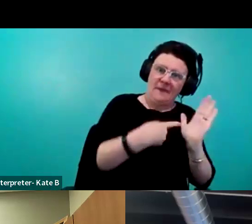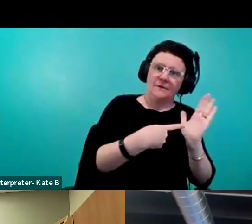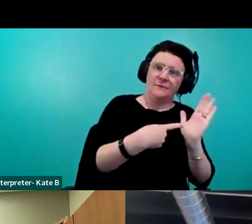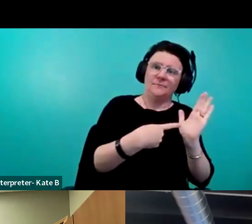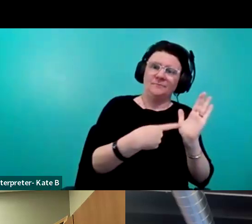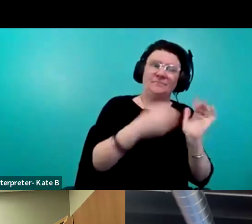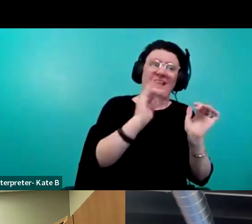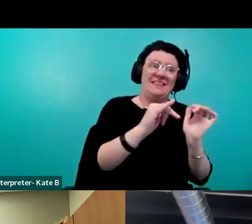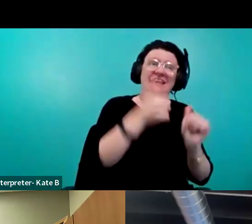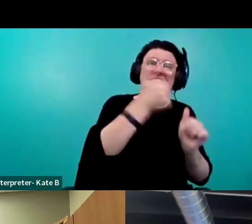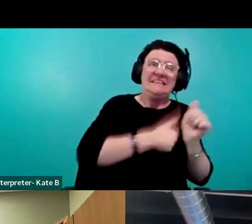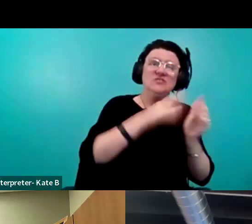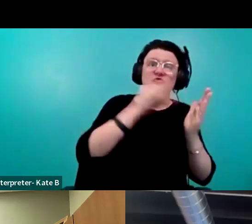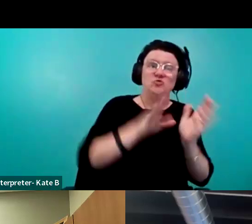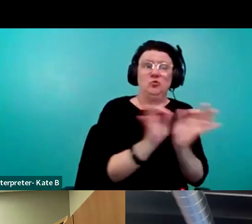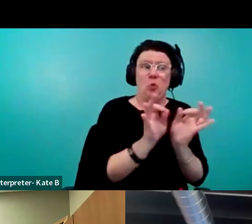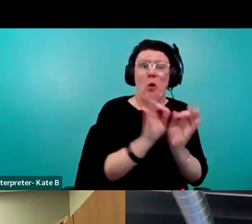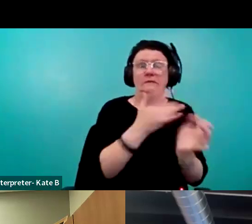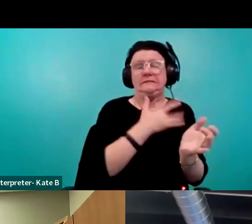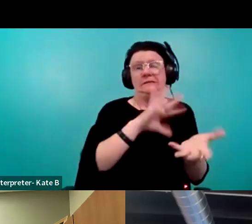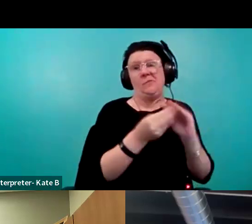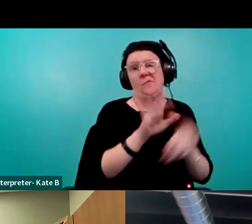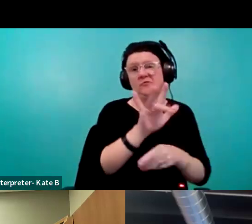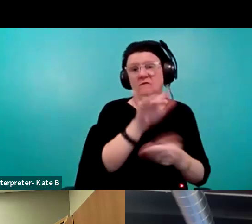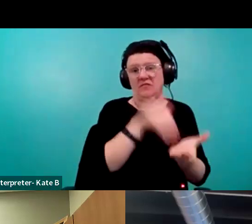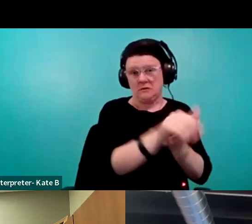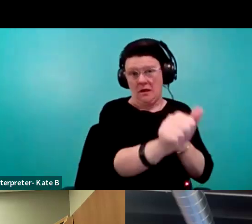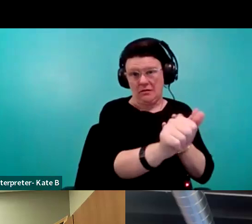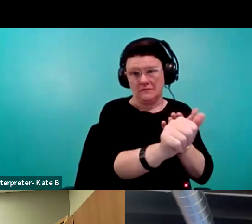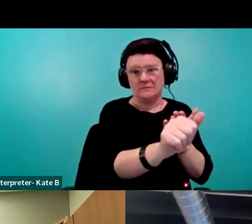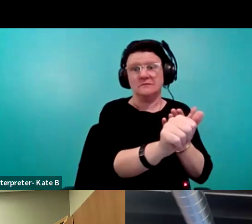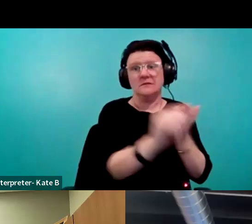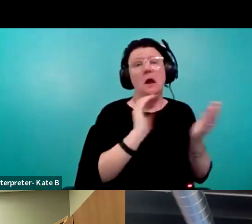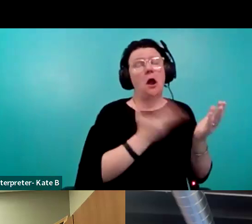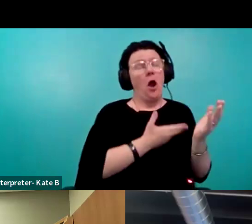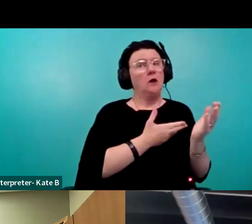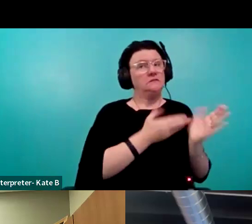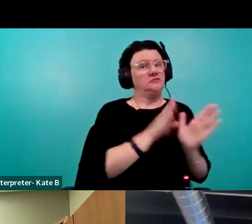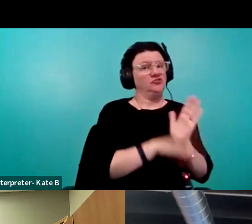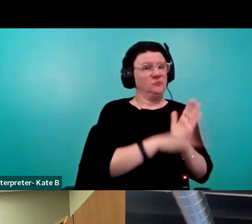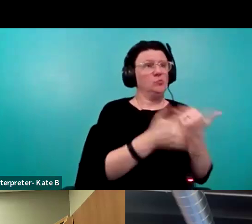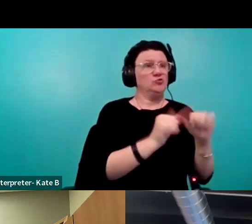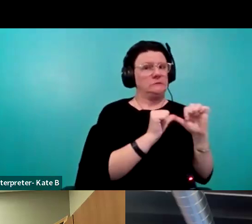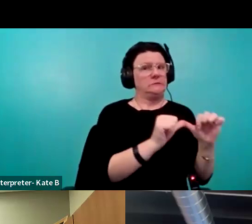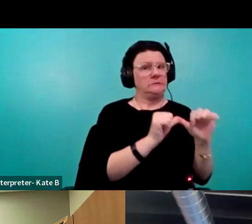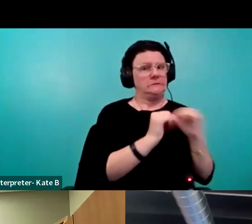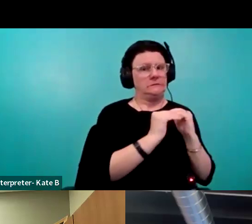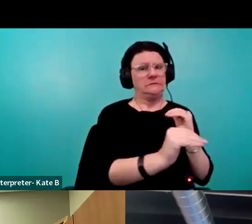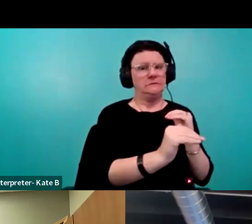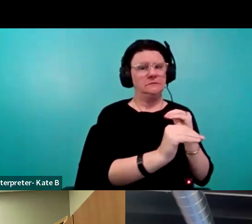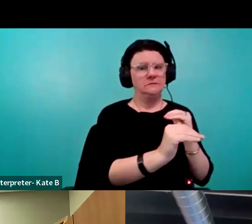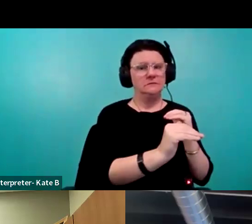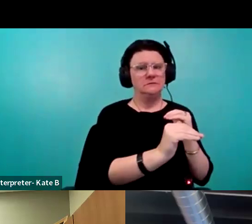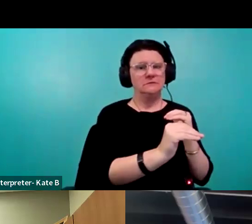around 25,000 or more for many other programs, ours is quite low, but we try to keep it that way so it's not such a